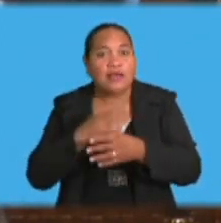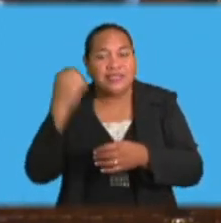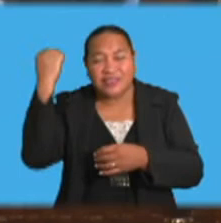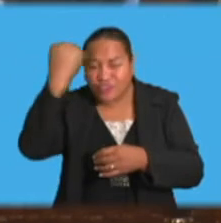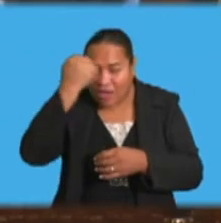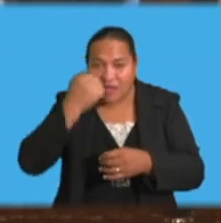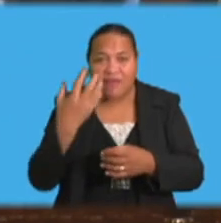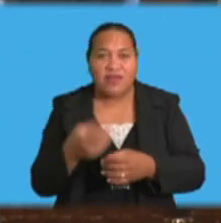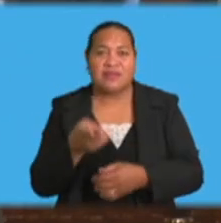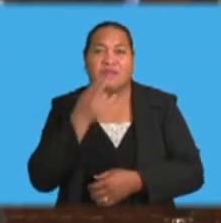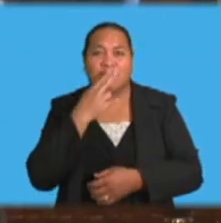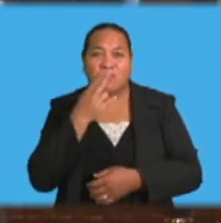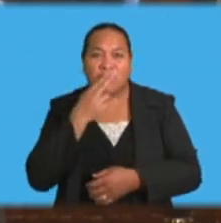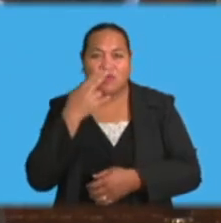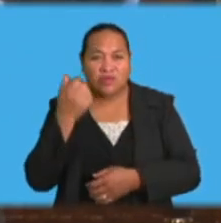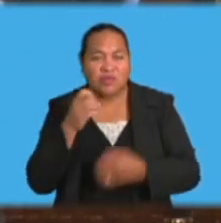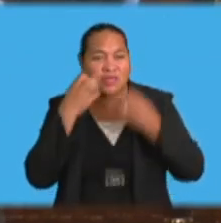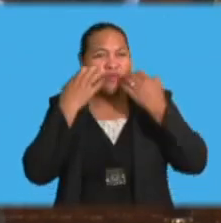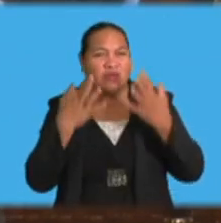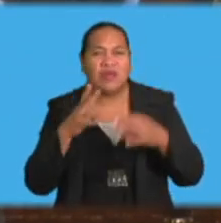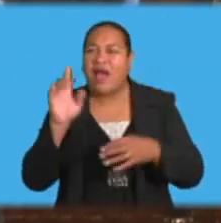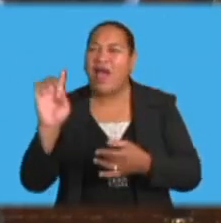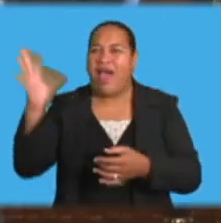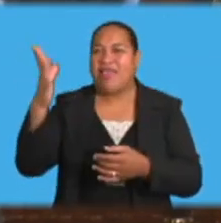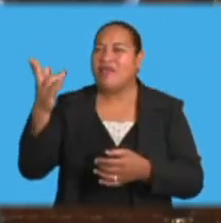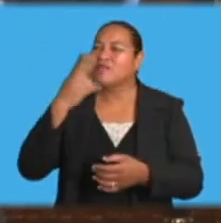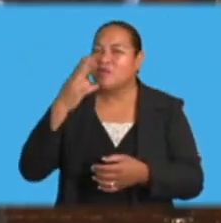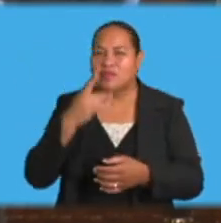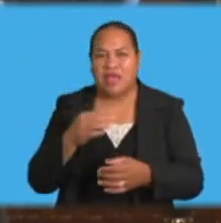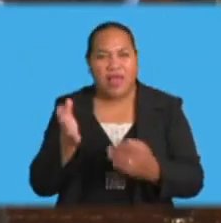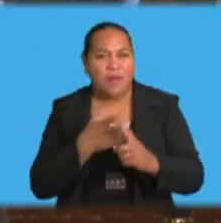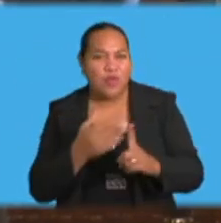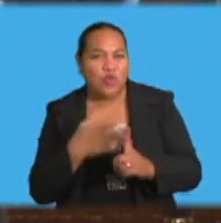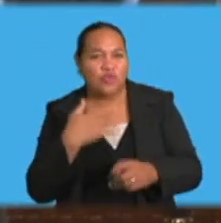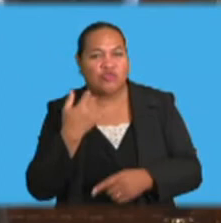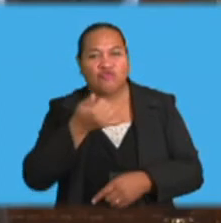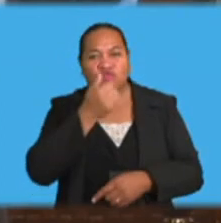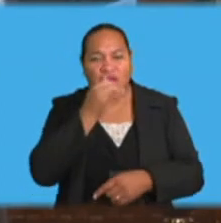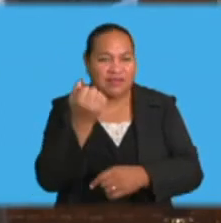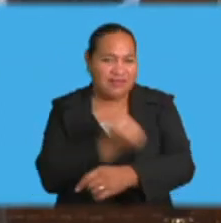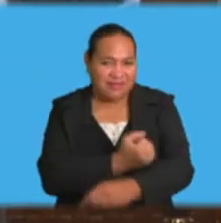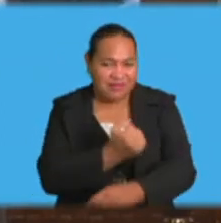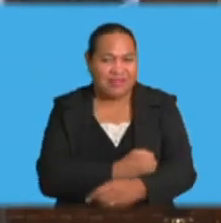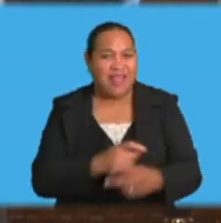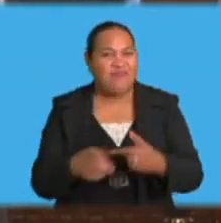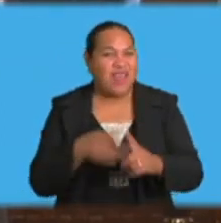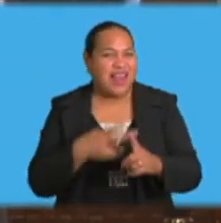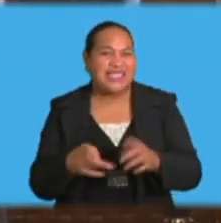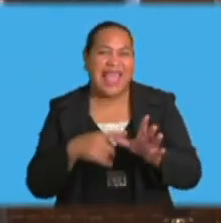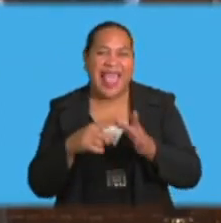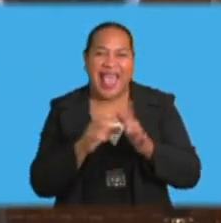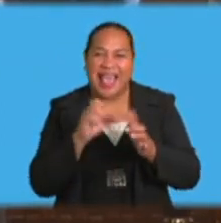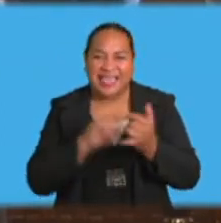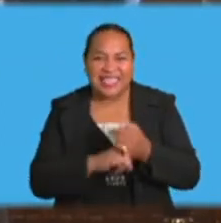tobacco use, and exposure to secondhand smoke, the abuse of drugs and alcohol, violence, HIV and AIDS, poor physical